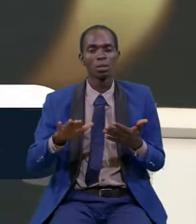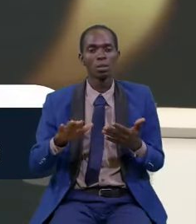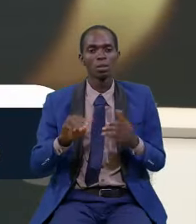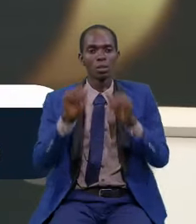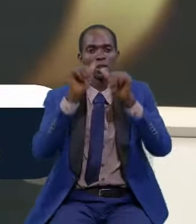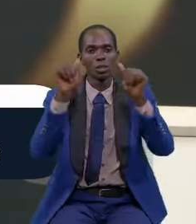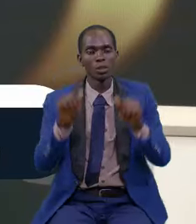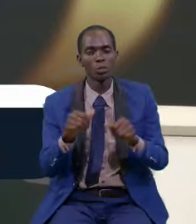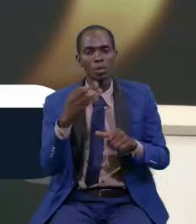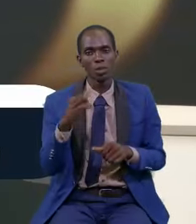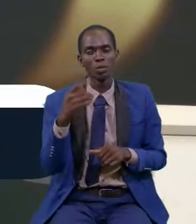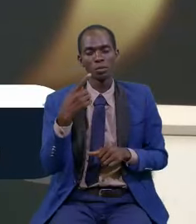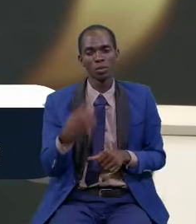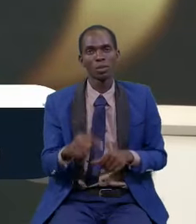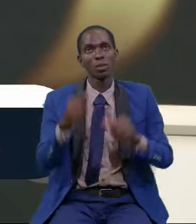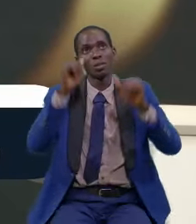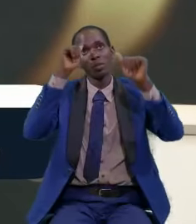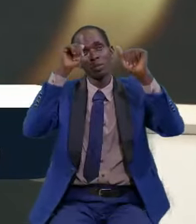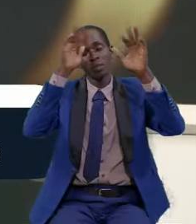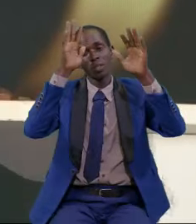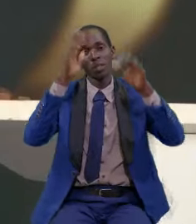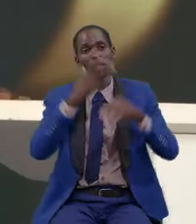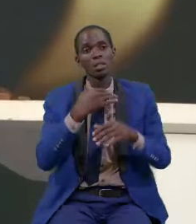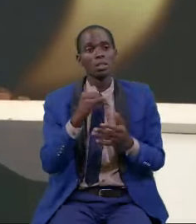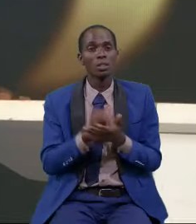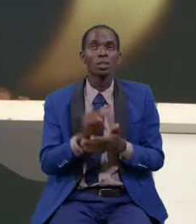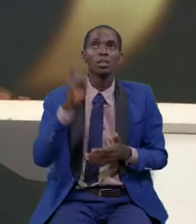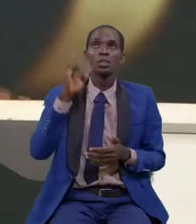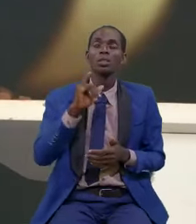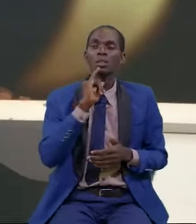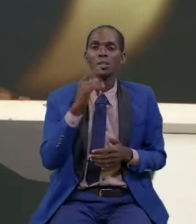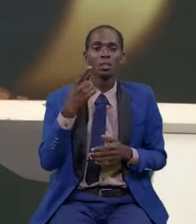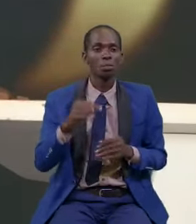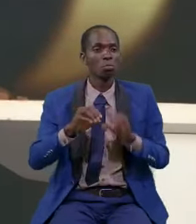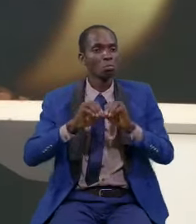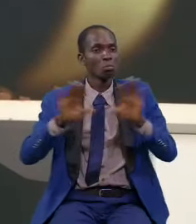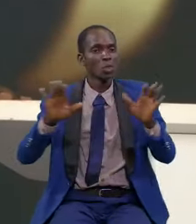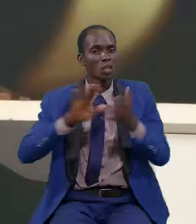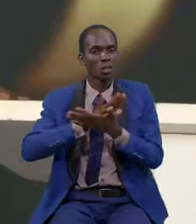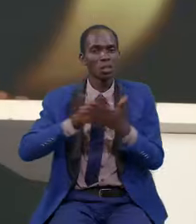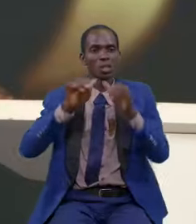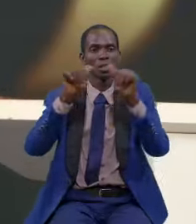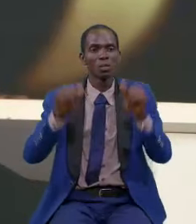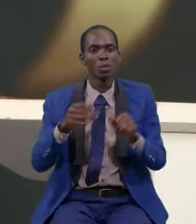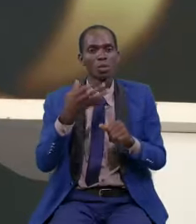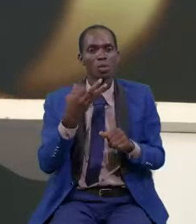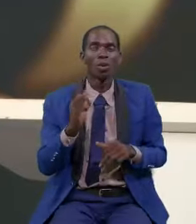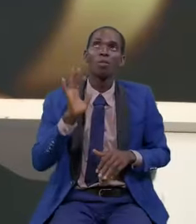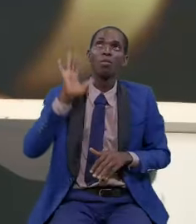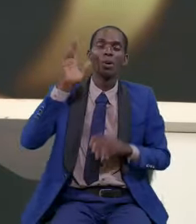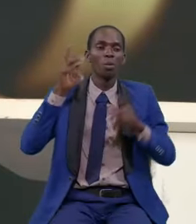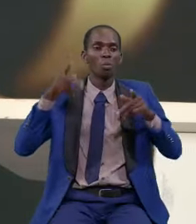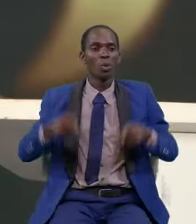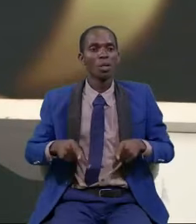And it says, it's the express image of his person, upholding all things by the